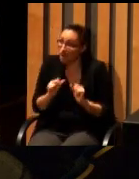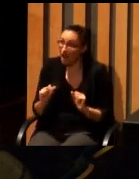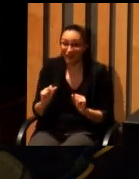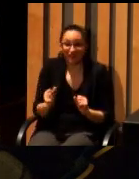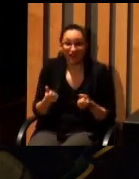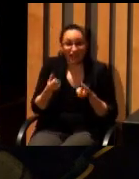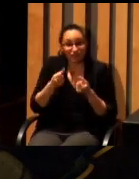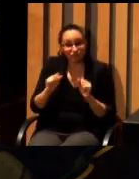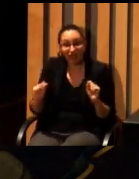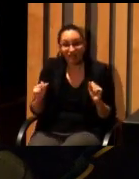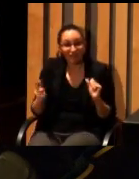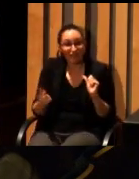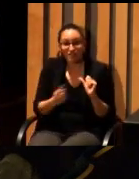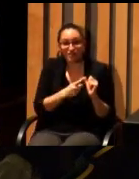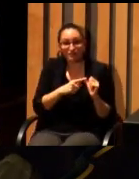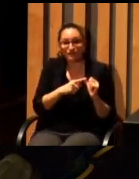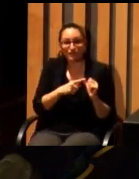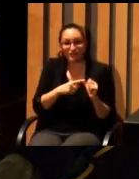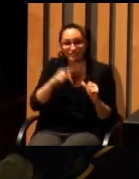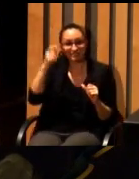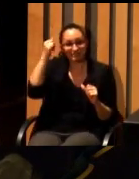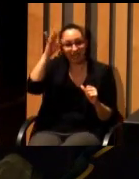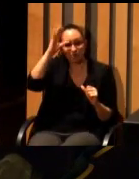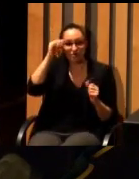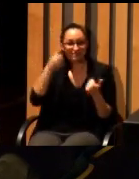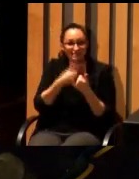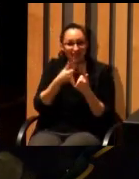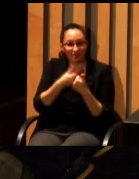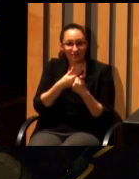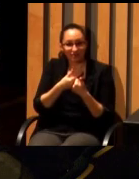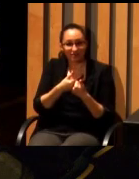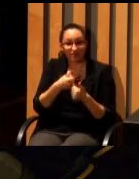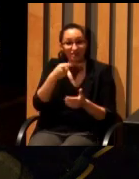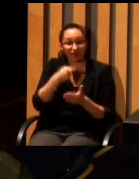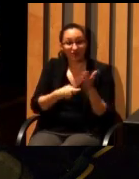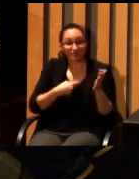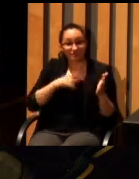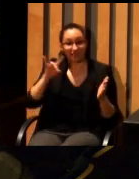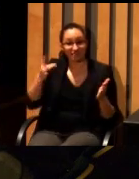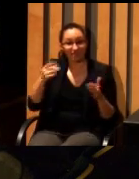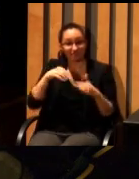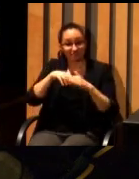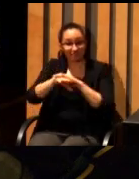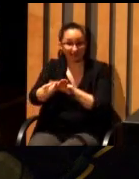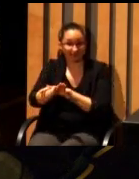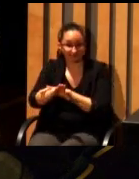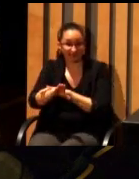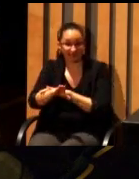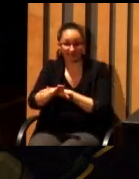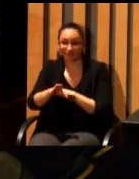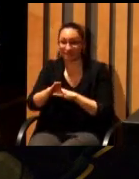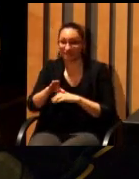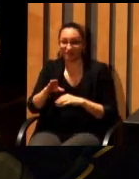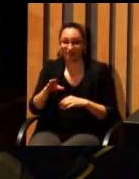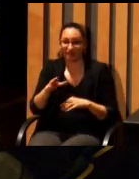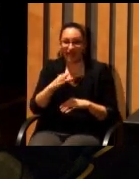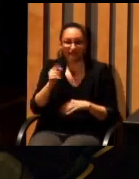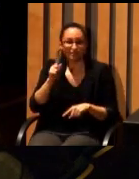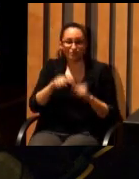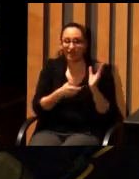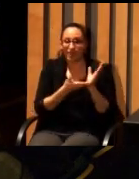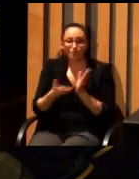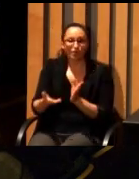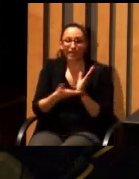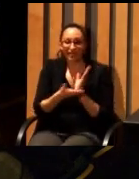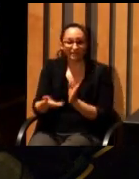first Dallas game, I went there, and, you know, it cost $8 to get into the place, you know, and then you can't carry anything with